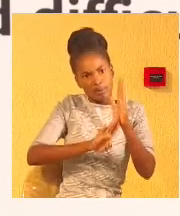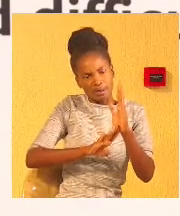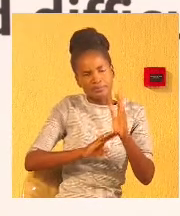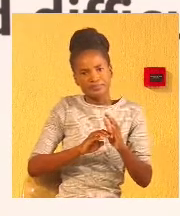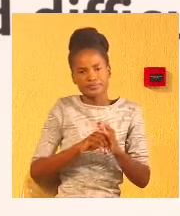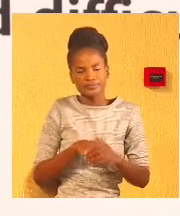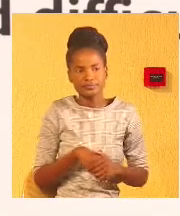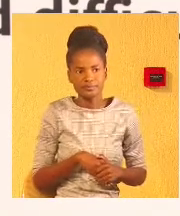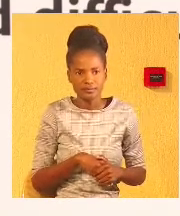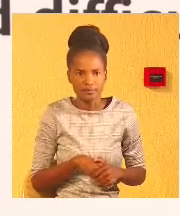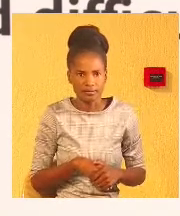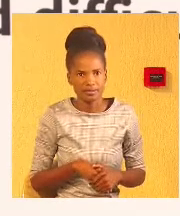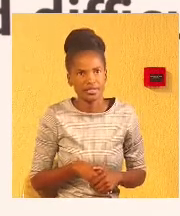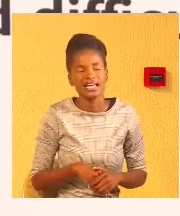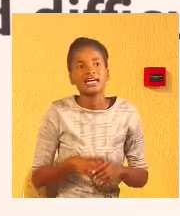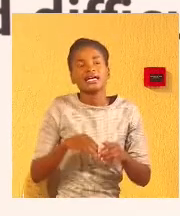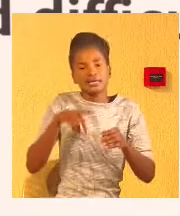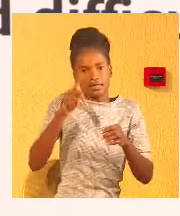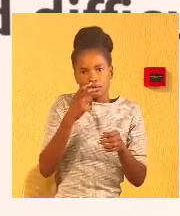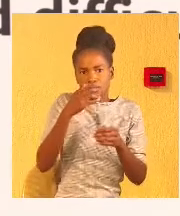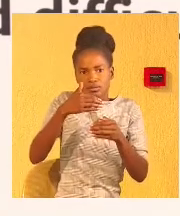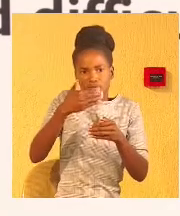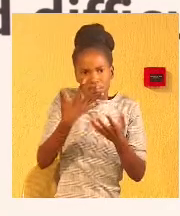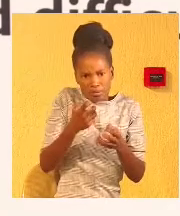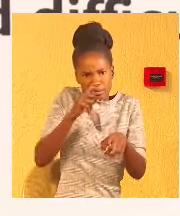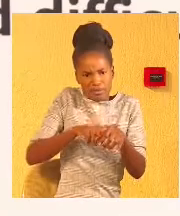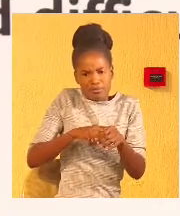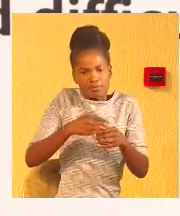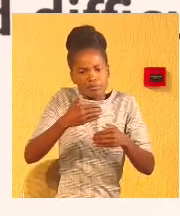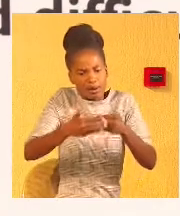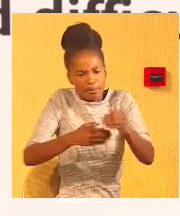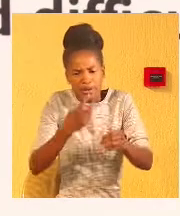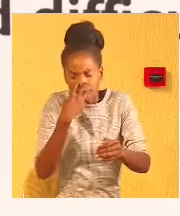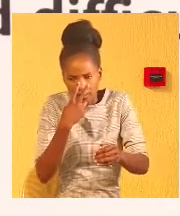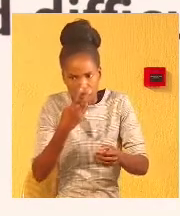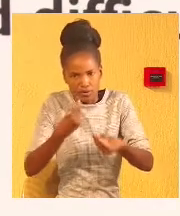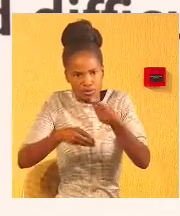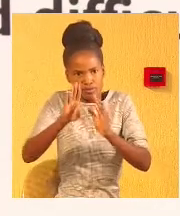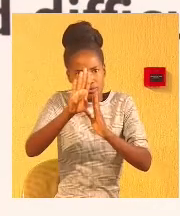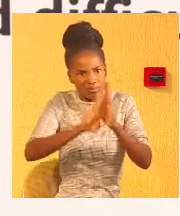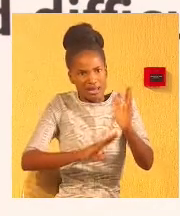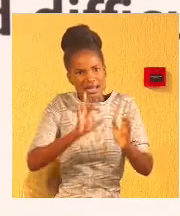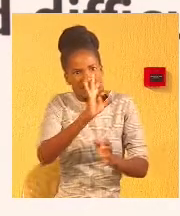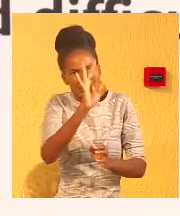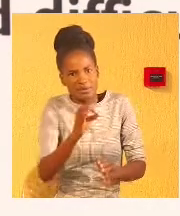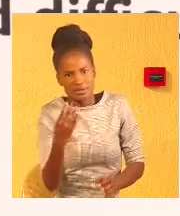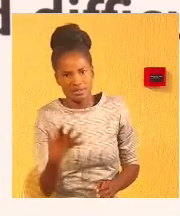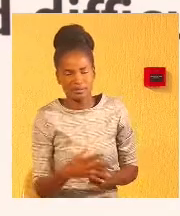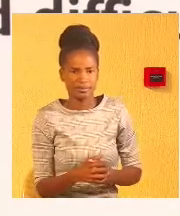number two, to what extent is that impact? What we all know is that